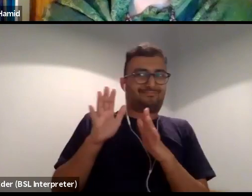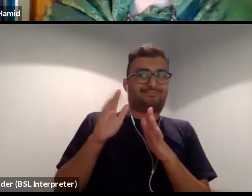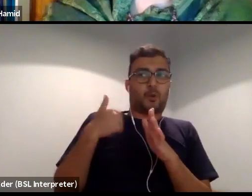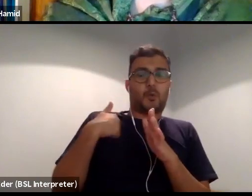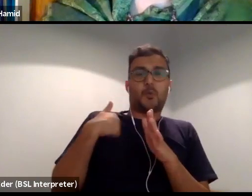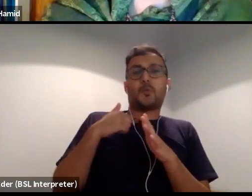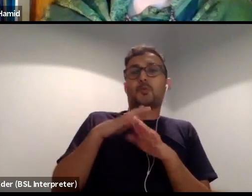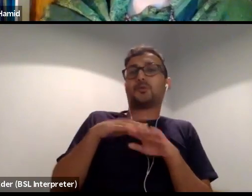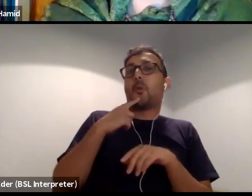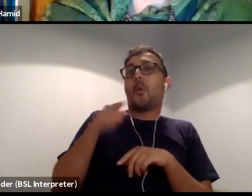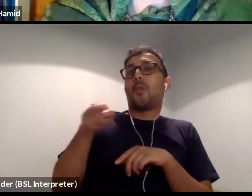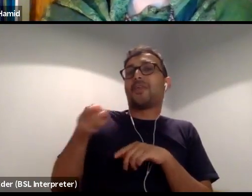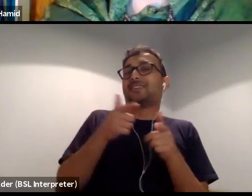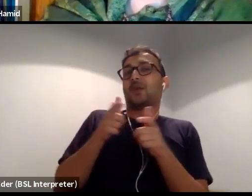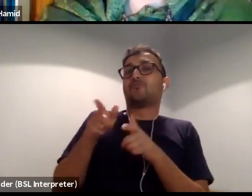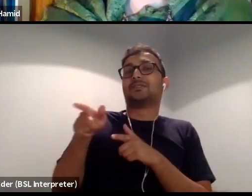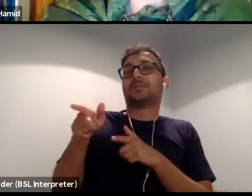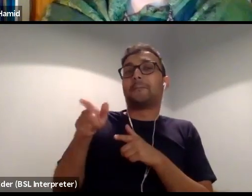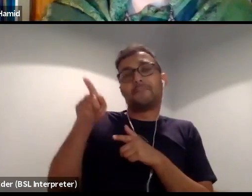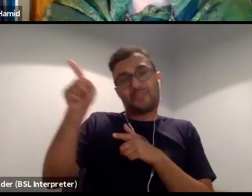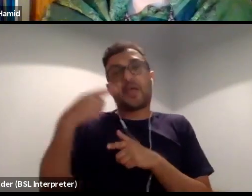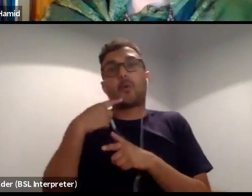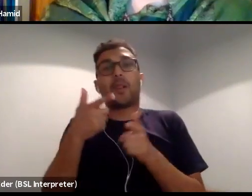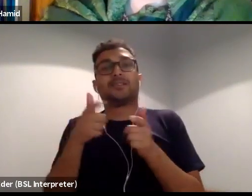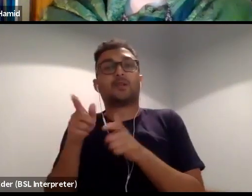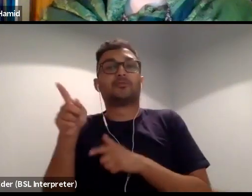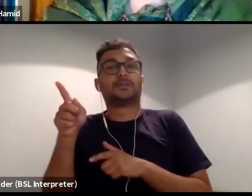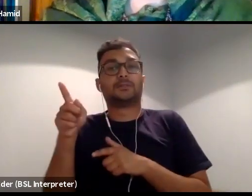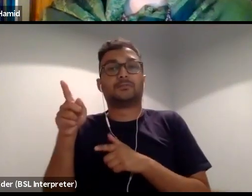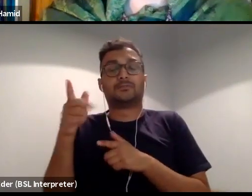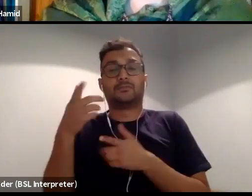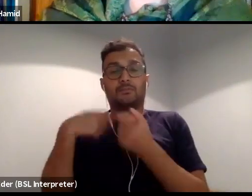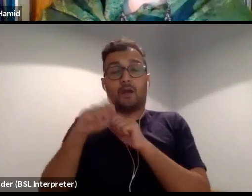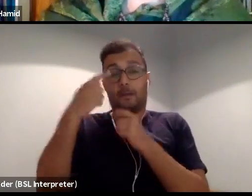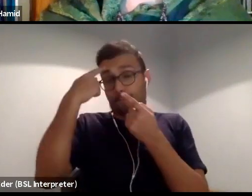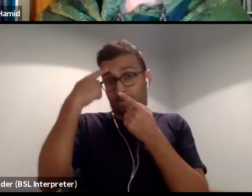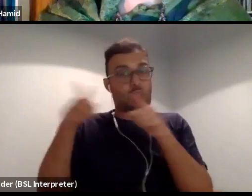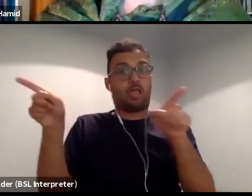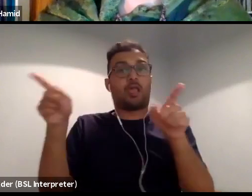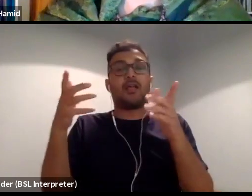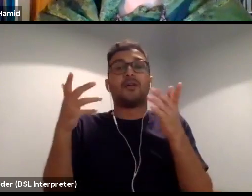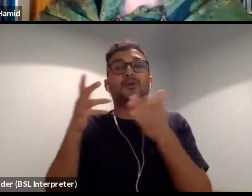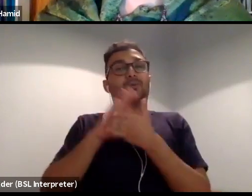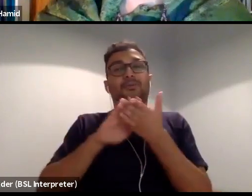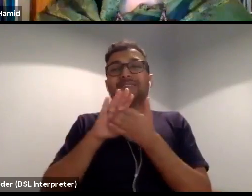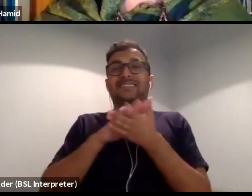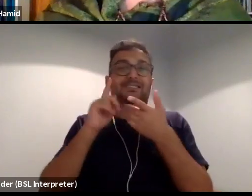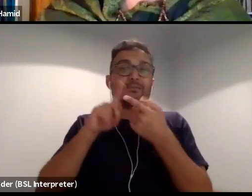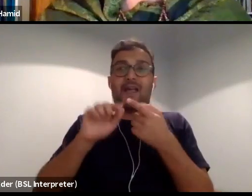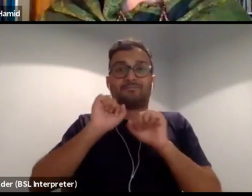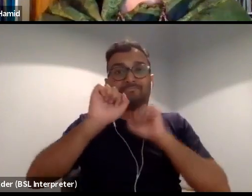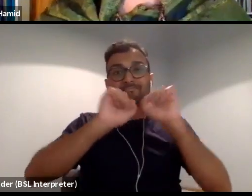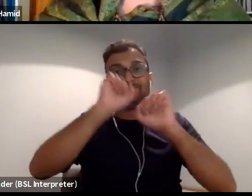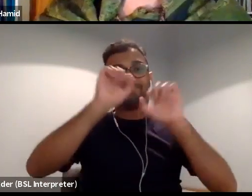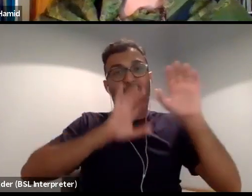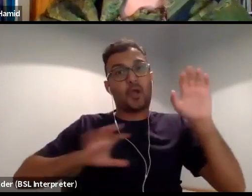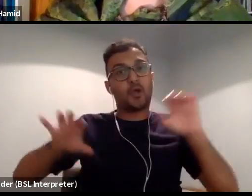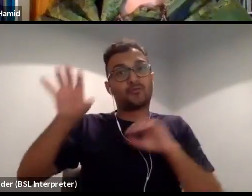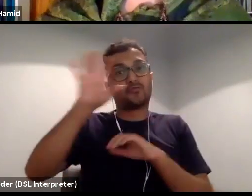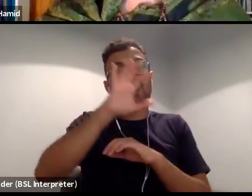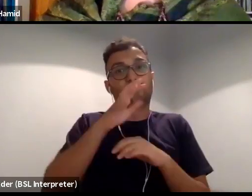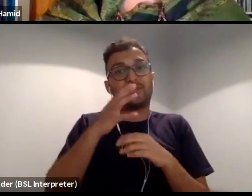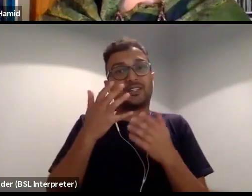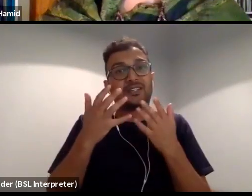very difficult choice for news outlets between following a official declaration